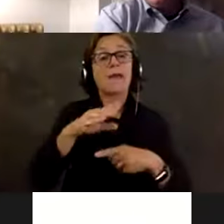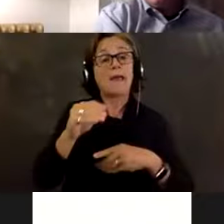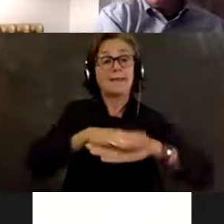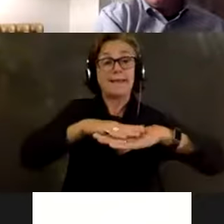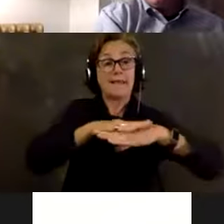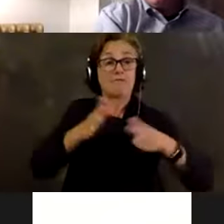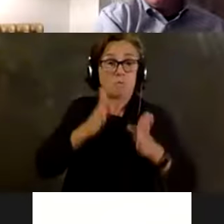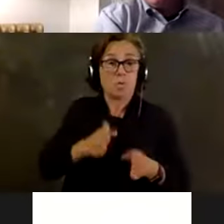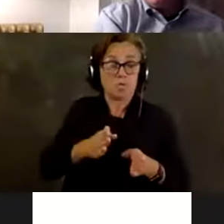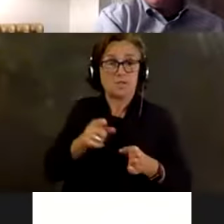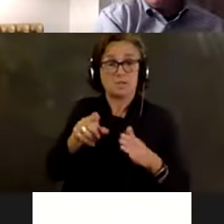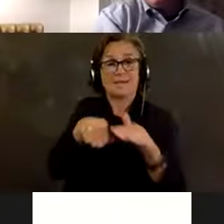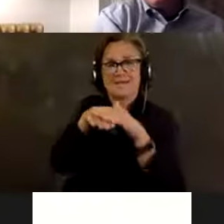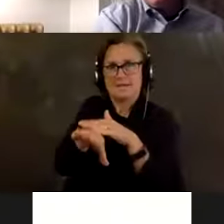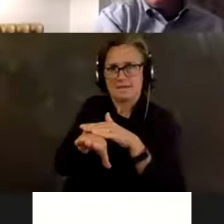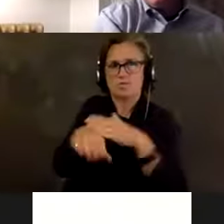the reason why